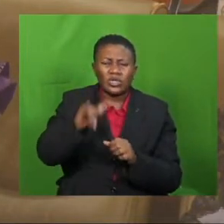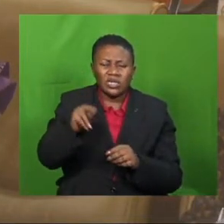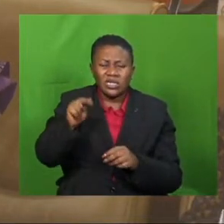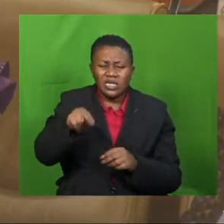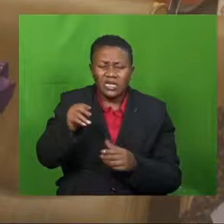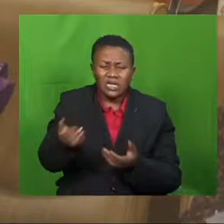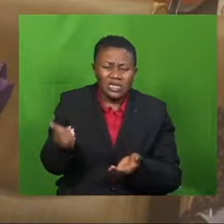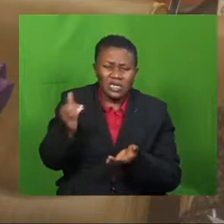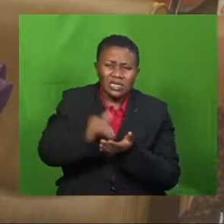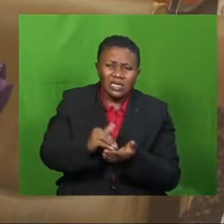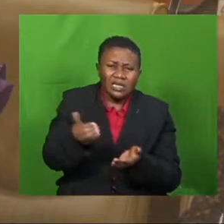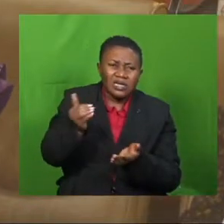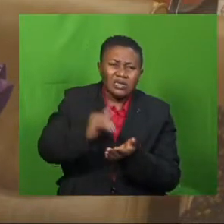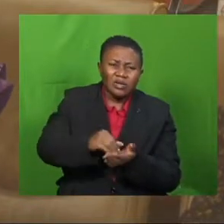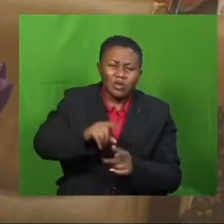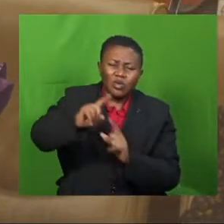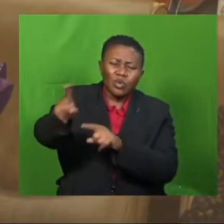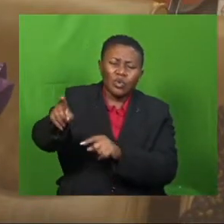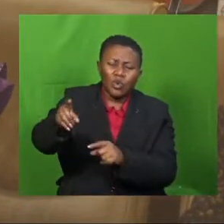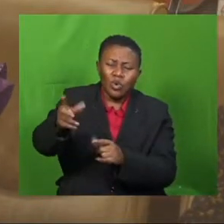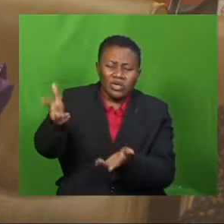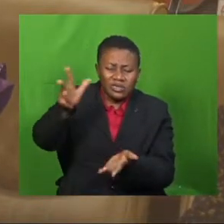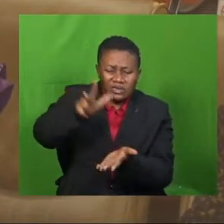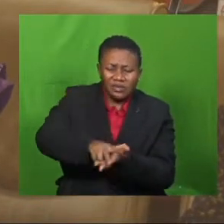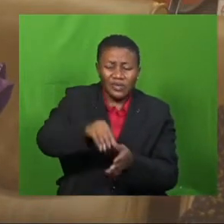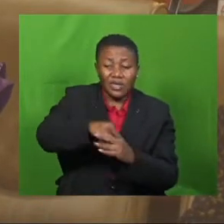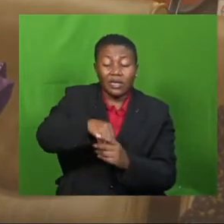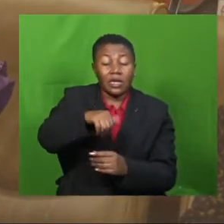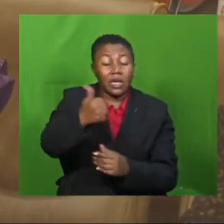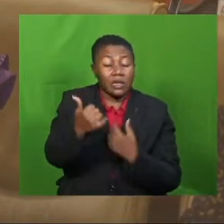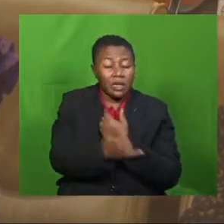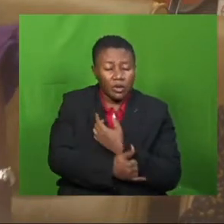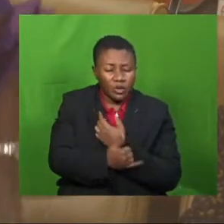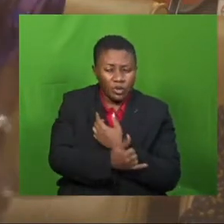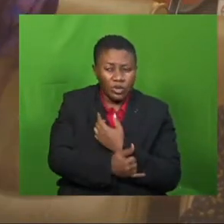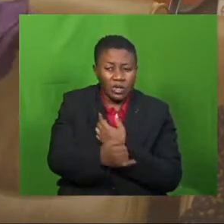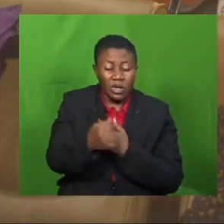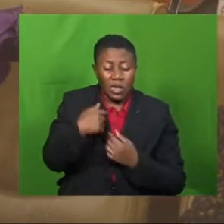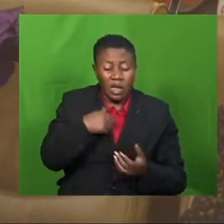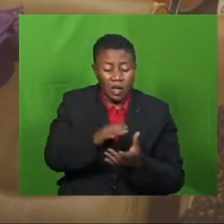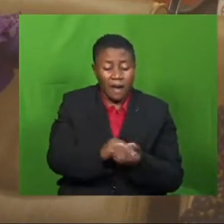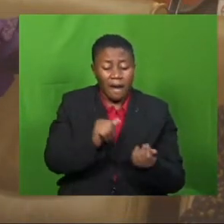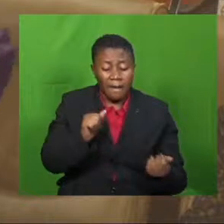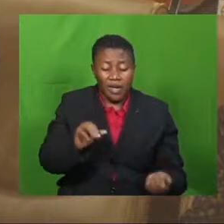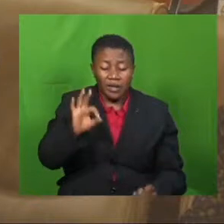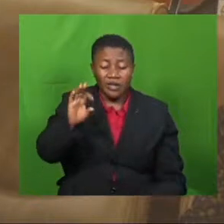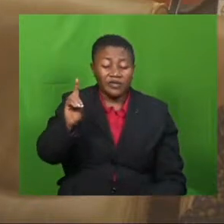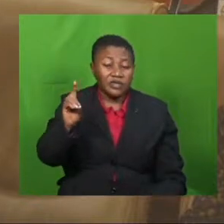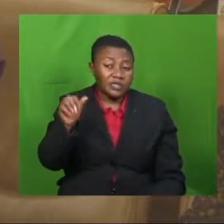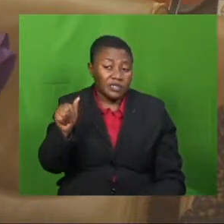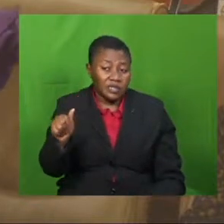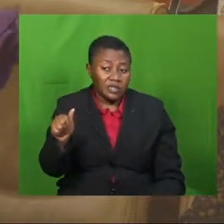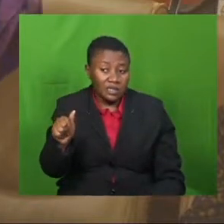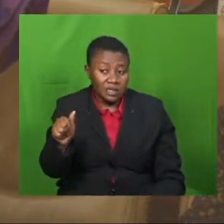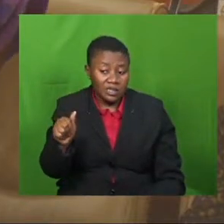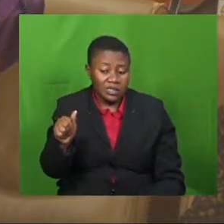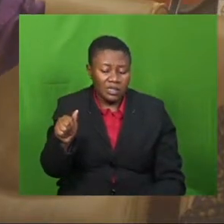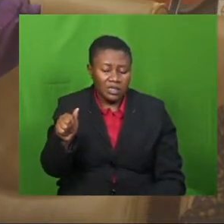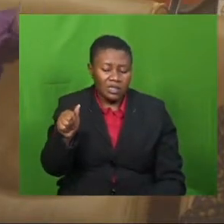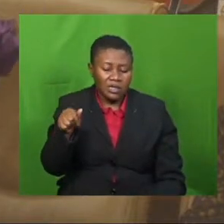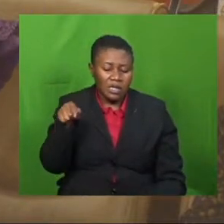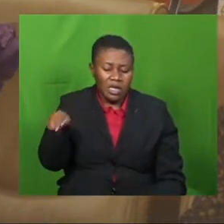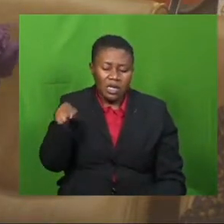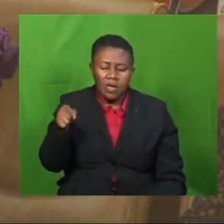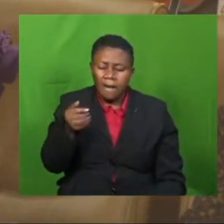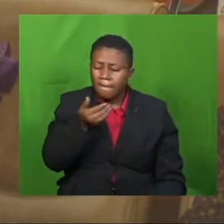of certifying that product in another country. And I believe our Food and Drugs Authority is one of the best on the continent.